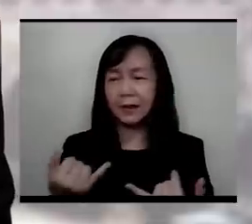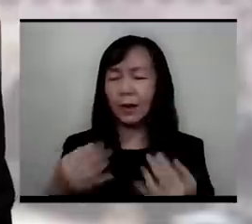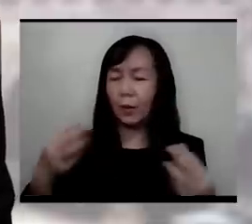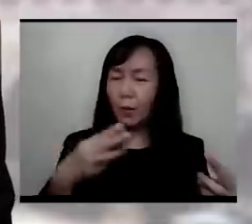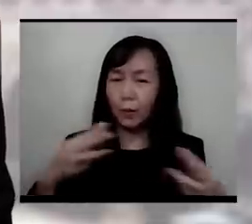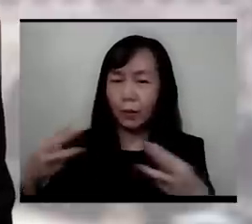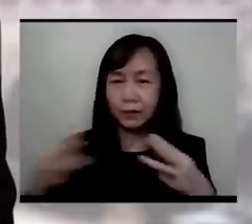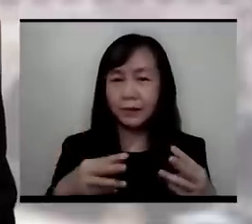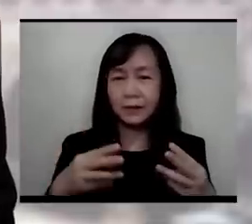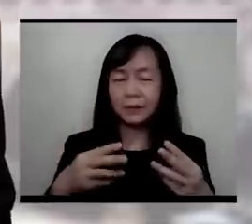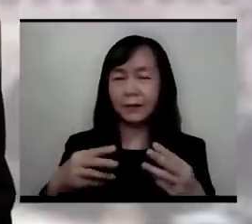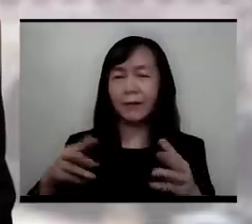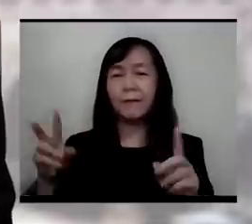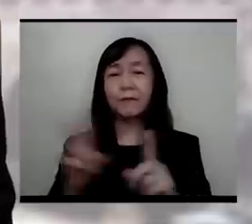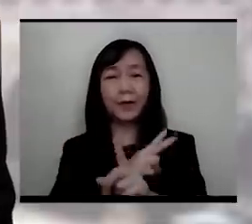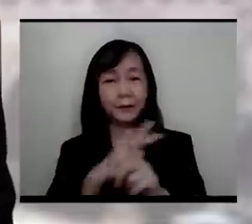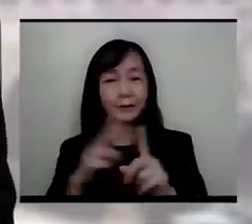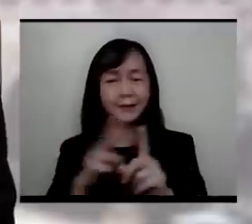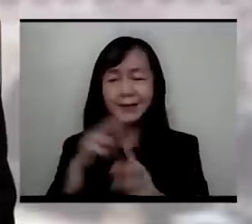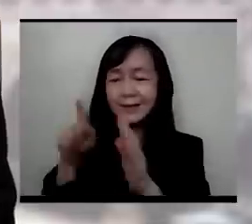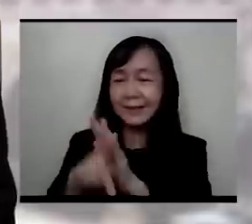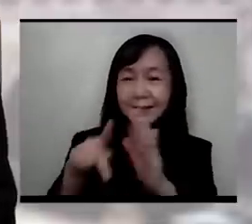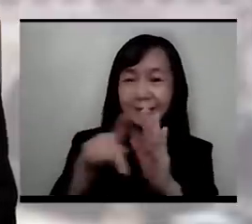violence Killing